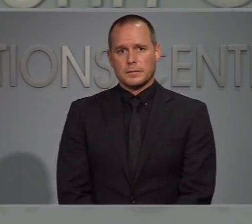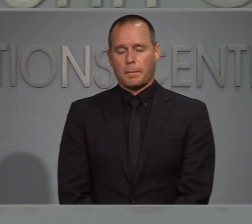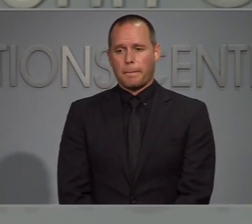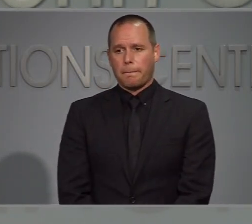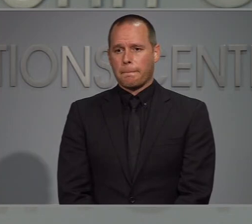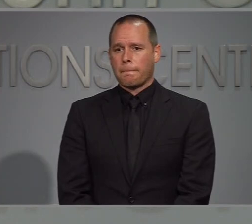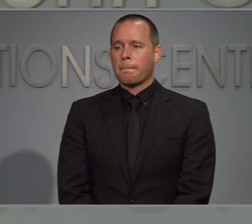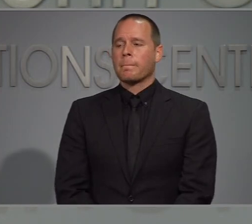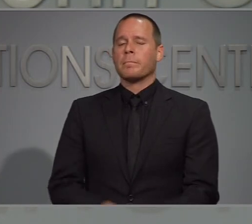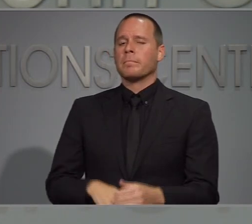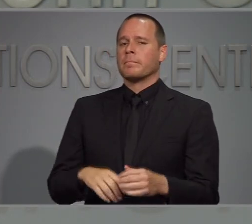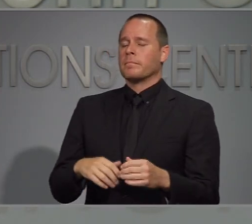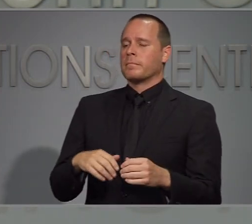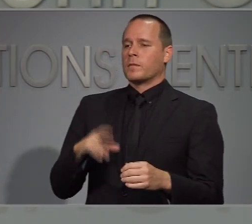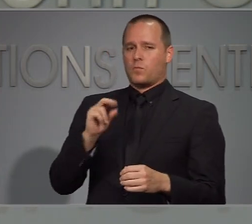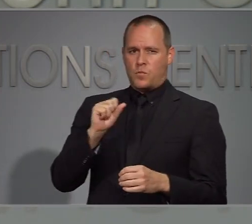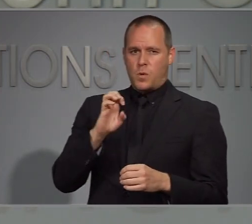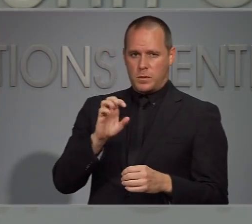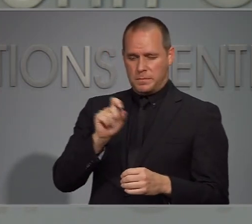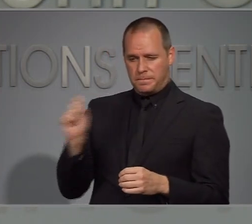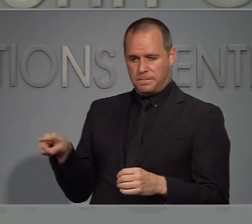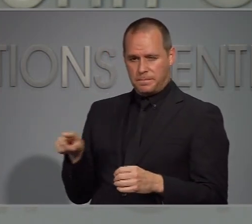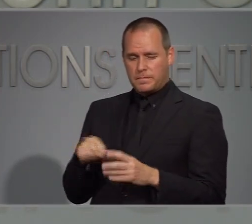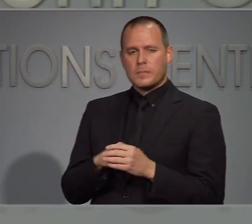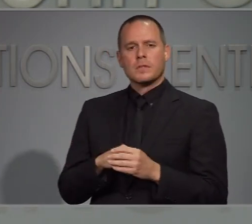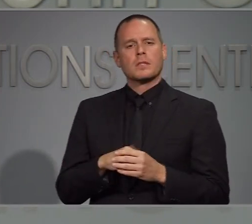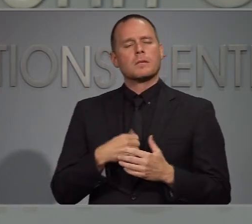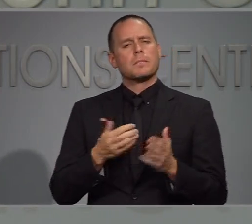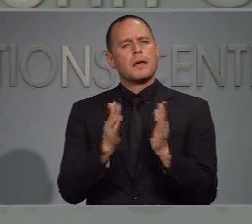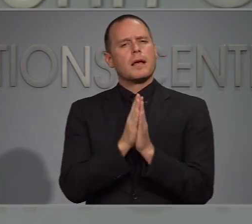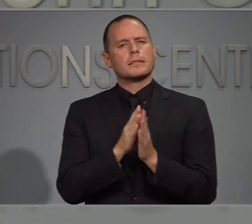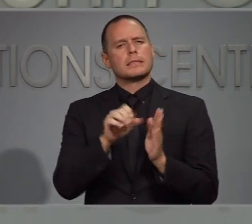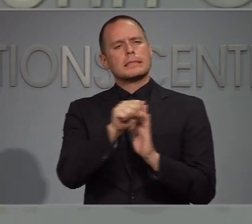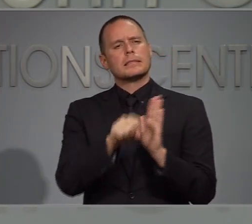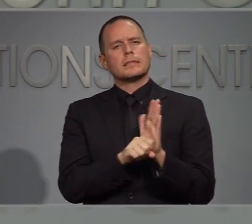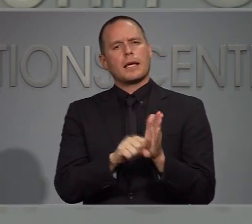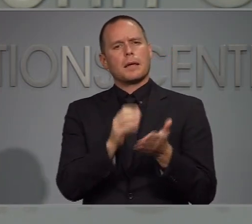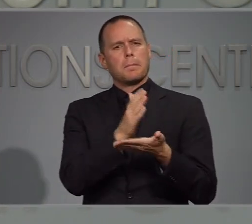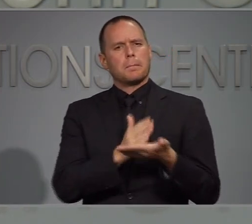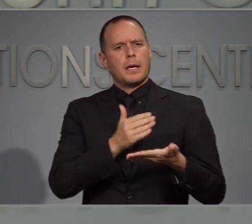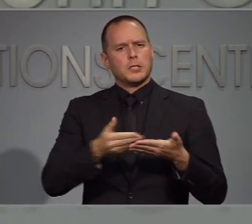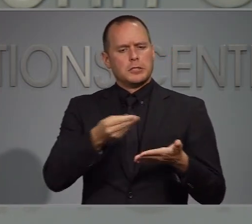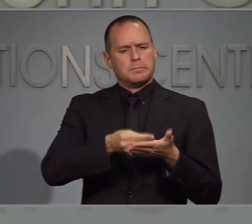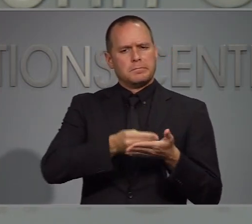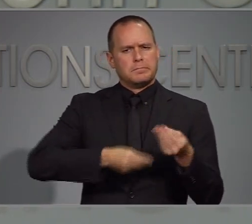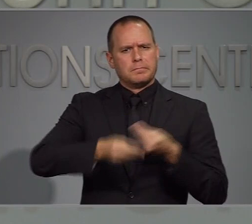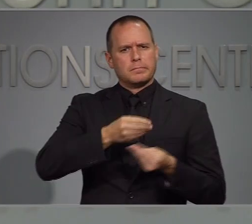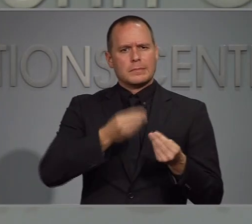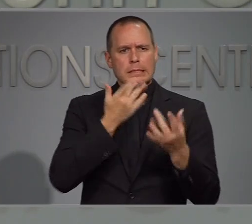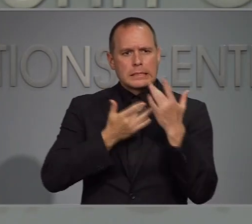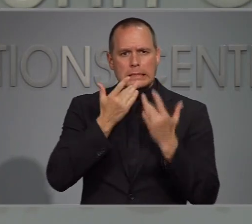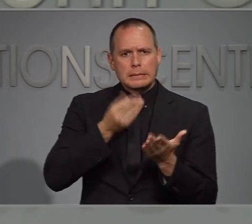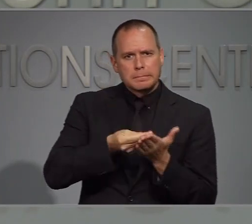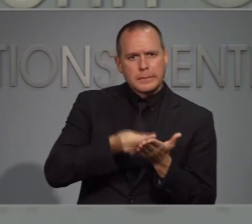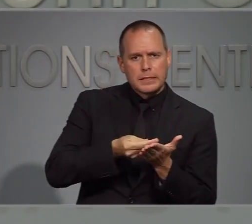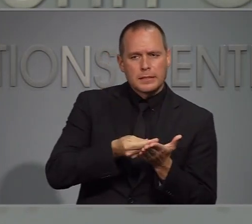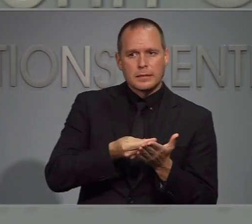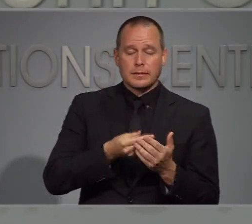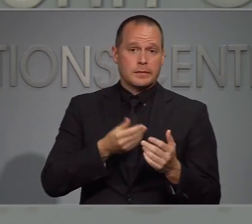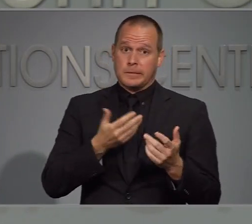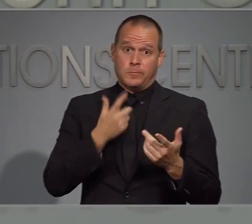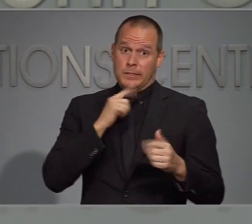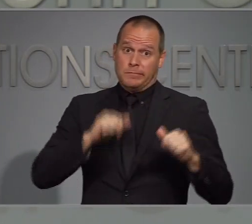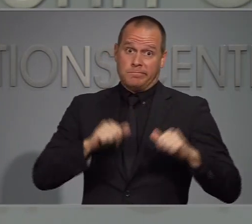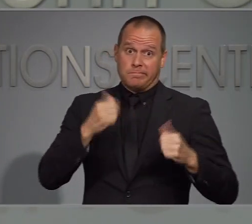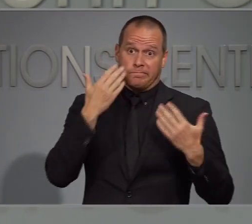A questioner asked about how the state budget shortfall, which we're not exactly sure what it's going to be